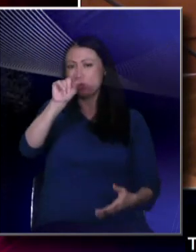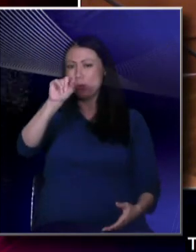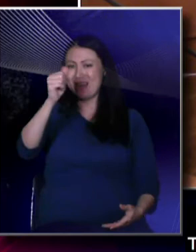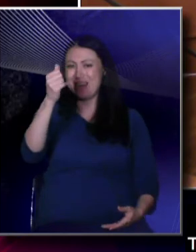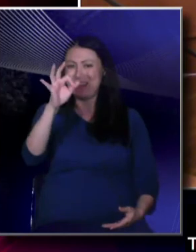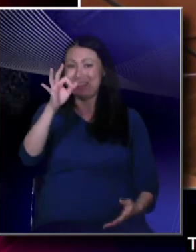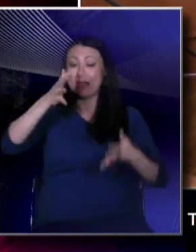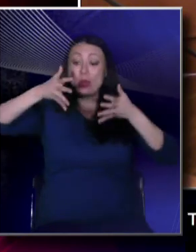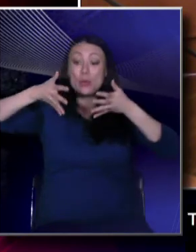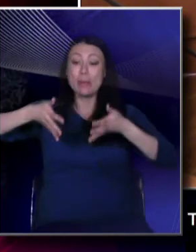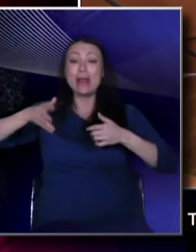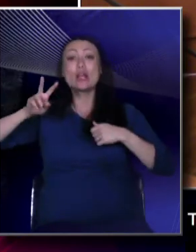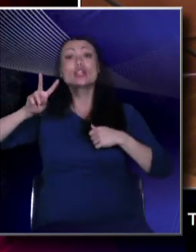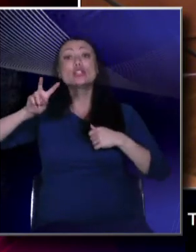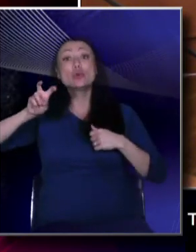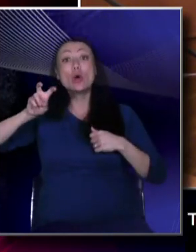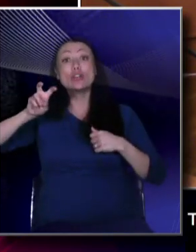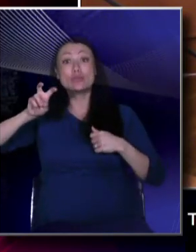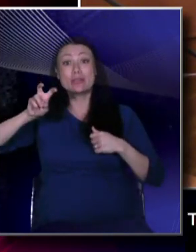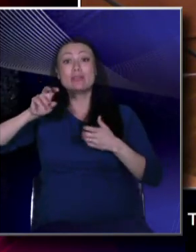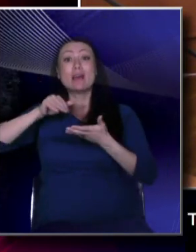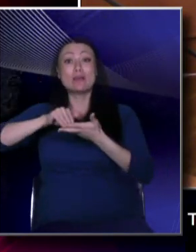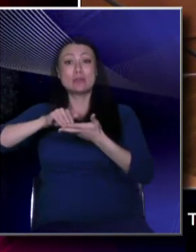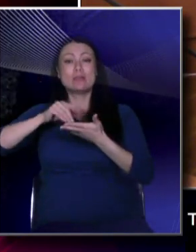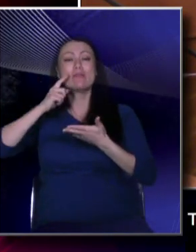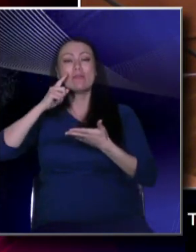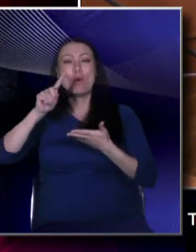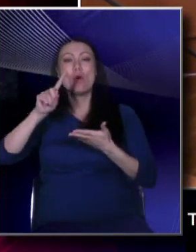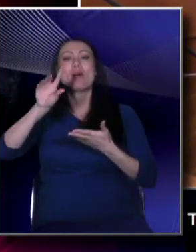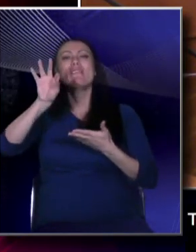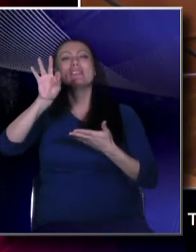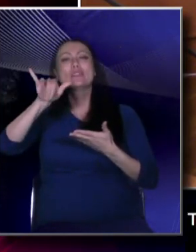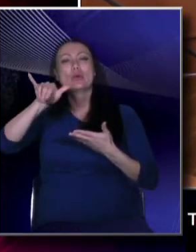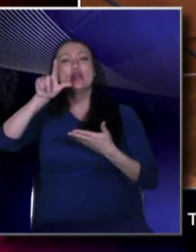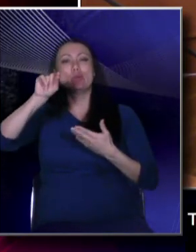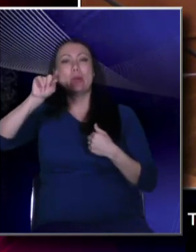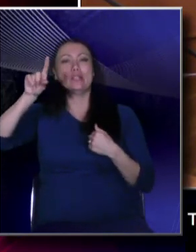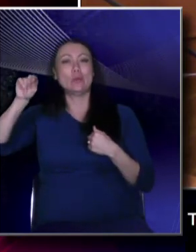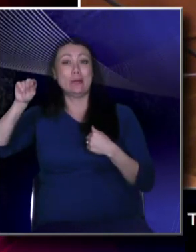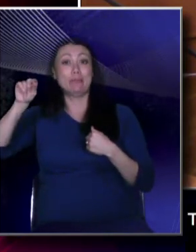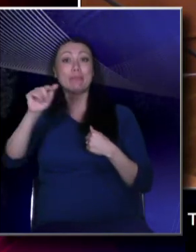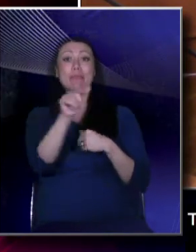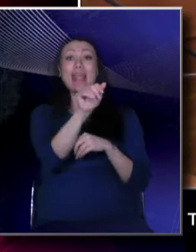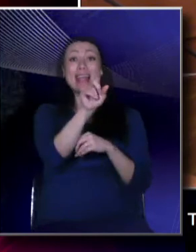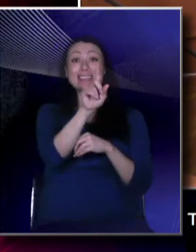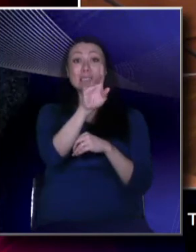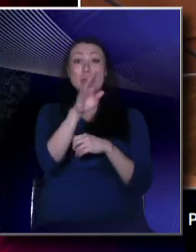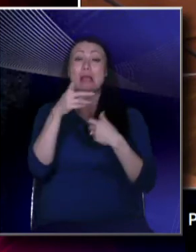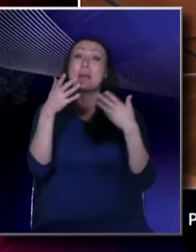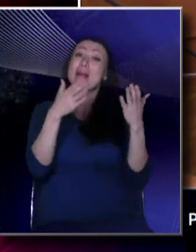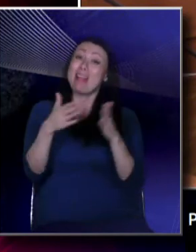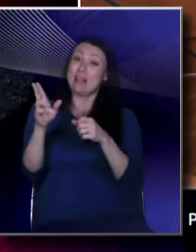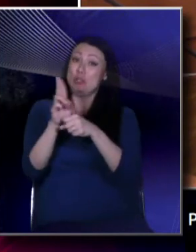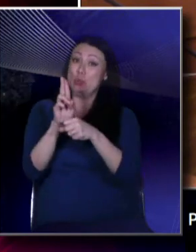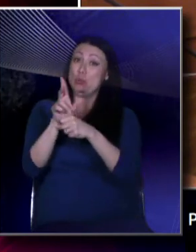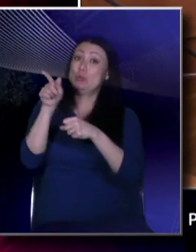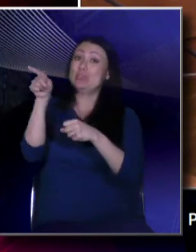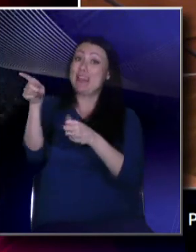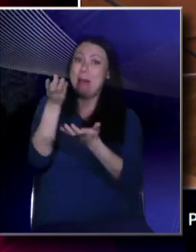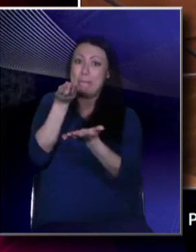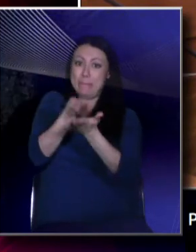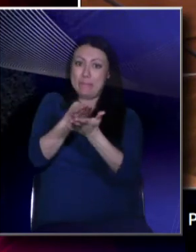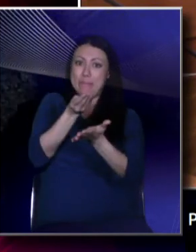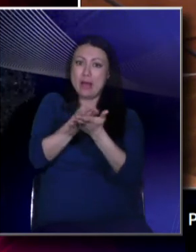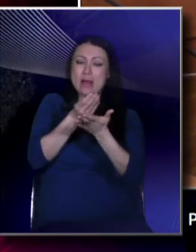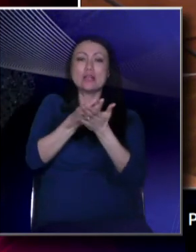remaining $200,000 in fiscal year 2020. ASDB plans to use the Volkswagen settlement monies to